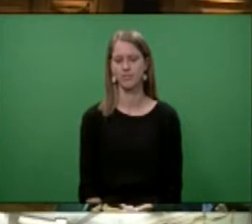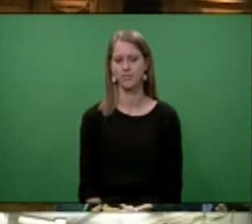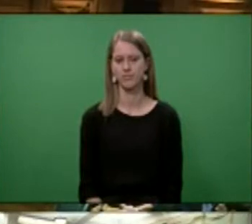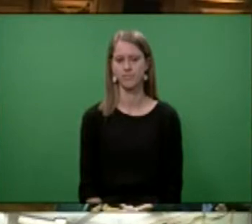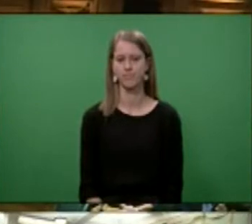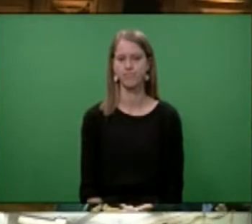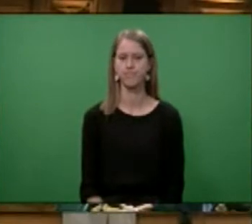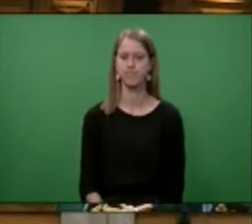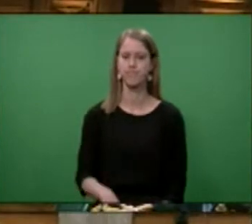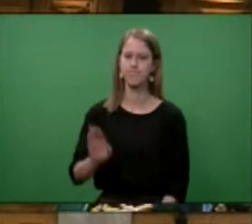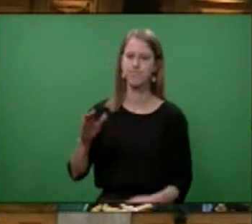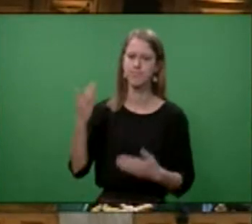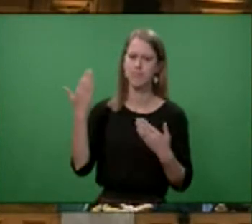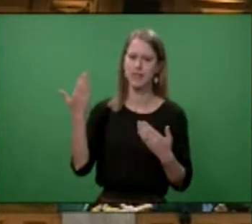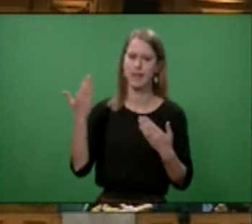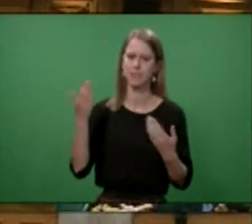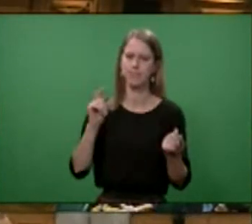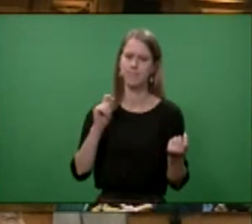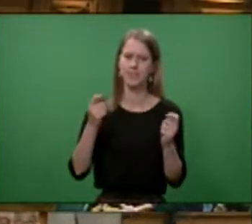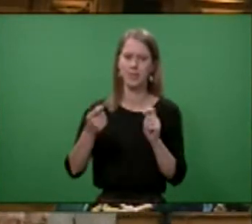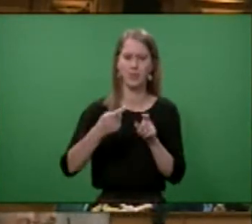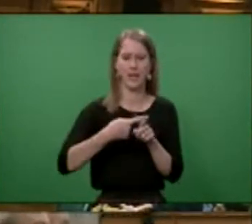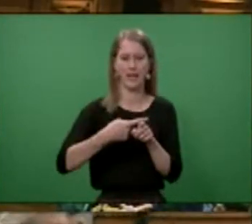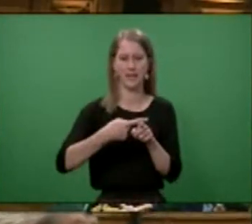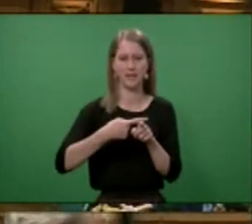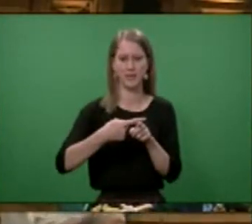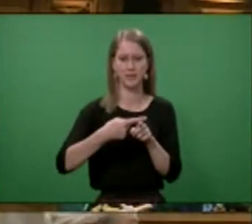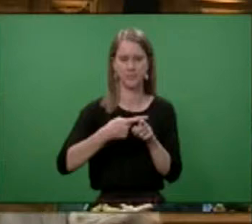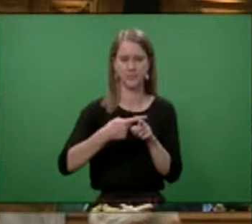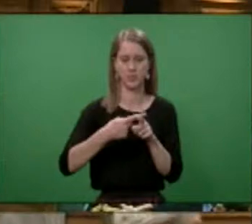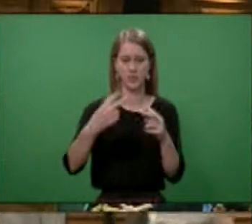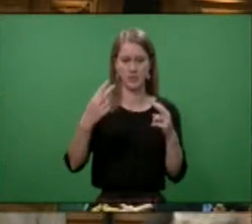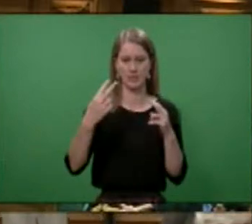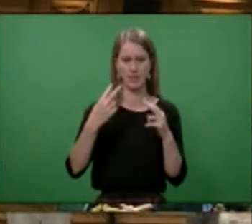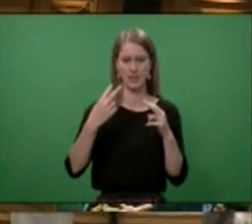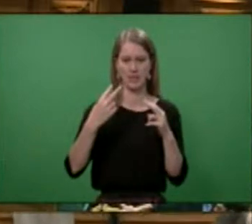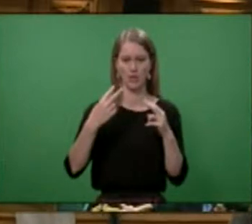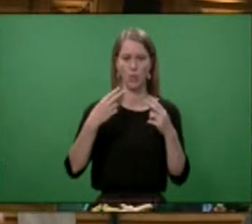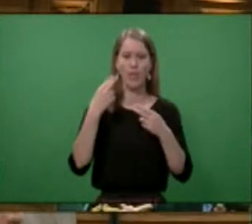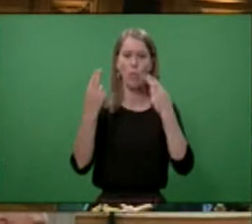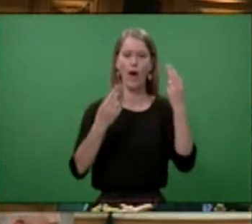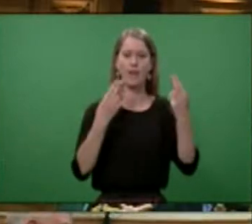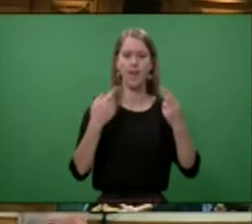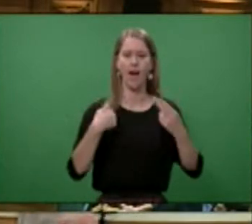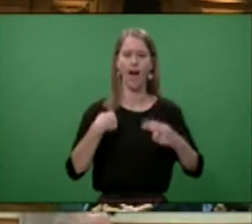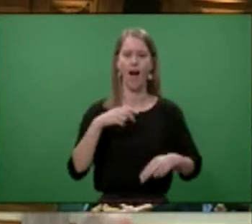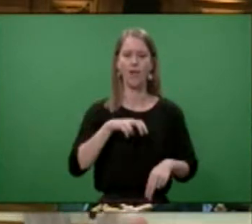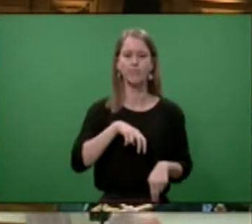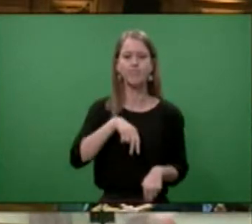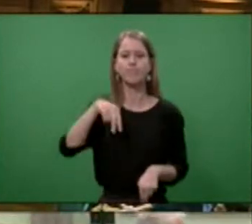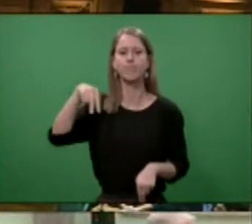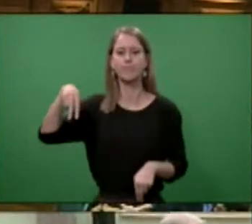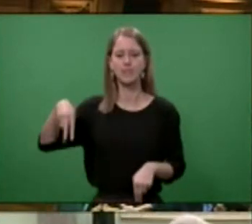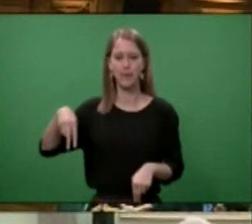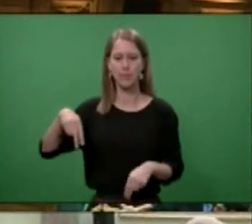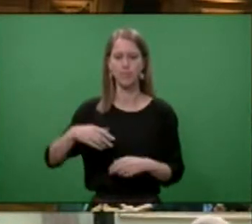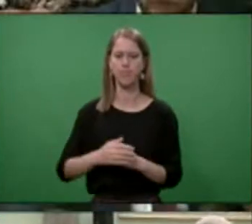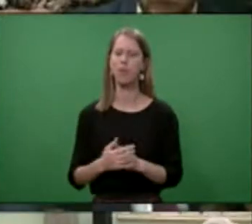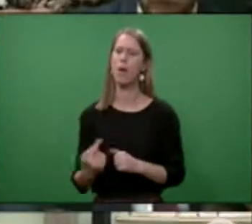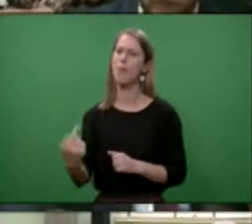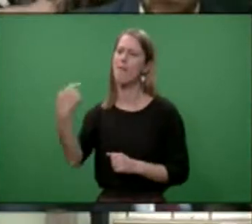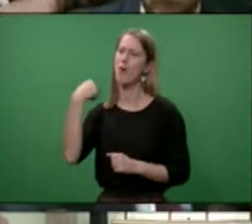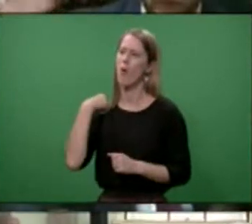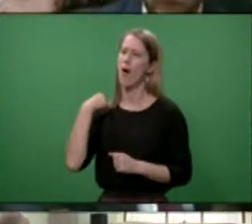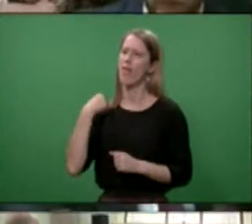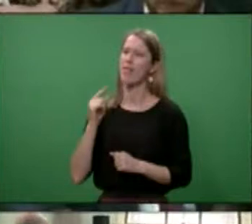Mr. Speaker, if I could just break into English for a second, you might have noticed I stepped to the side here to sing that waiata. When I had the privilege of giving the first mihi in the